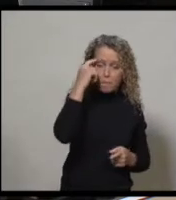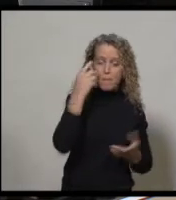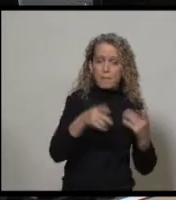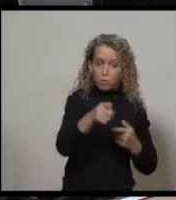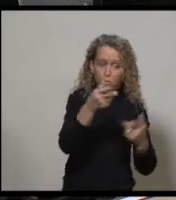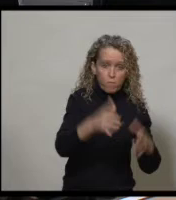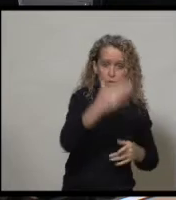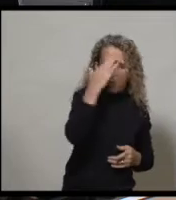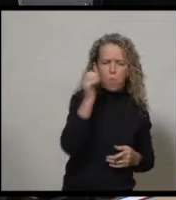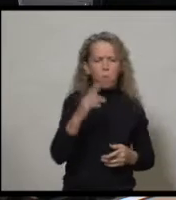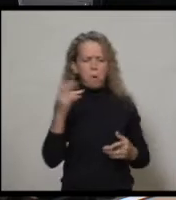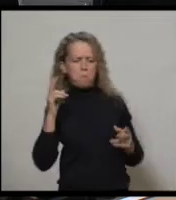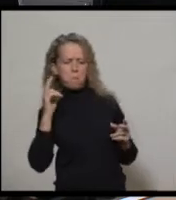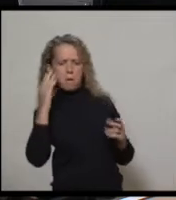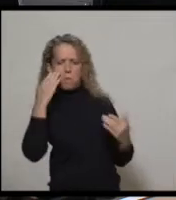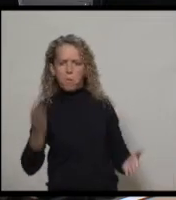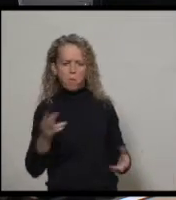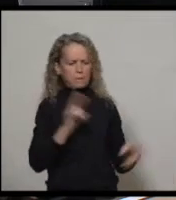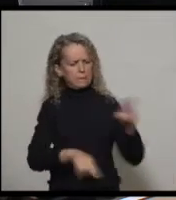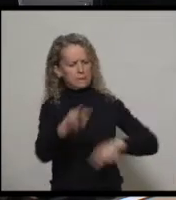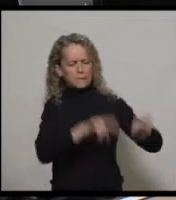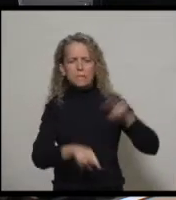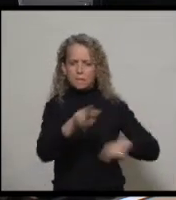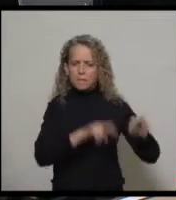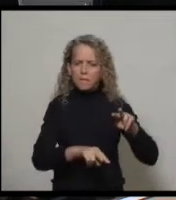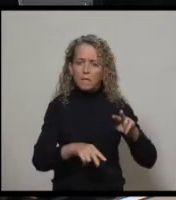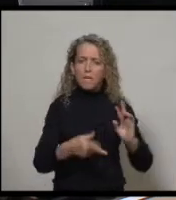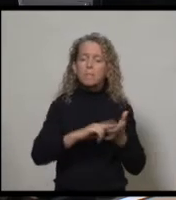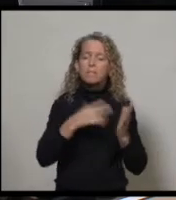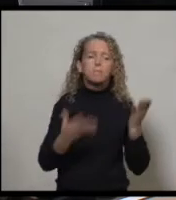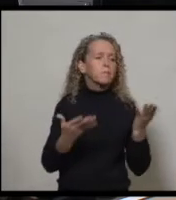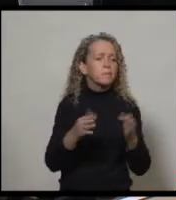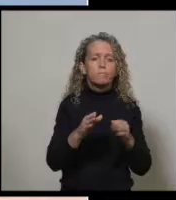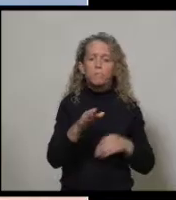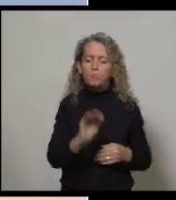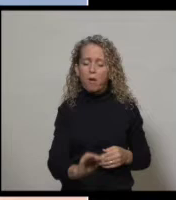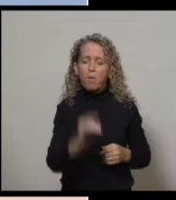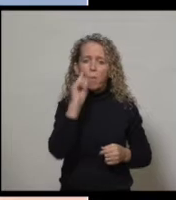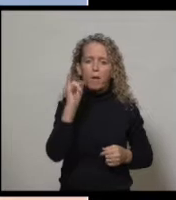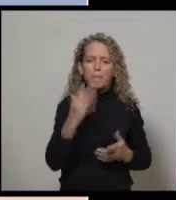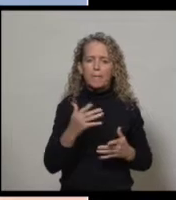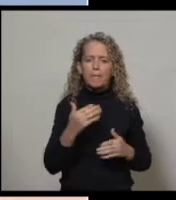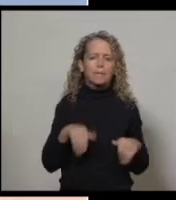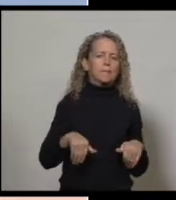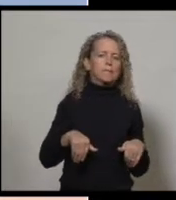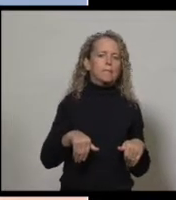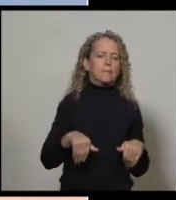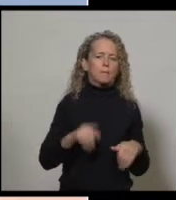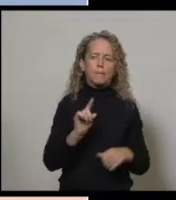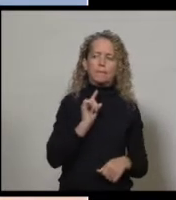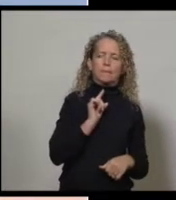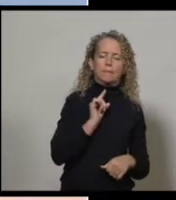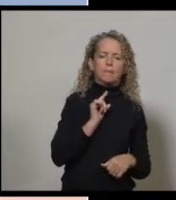there's a variety of things that they can experience. So you may see a child that is very withdrawn, has their hoodie over their